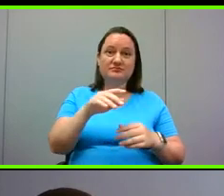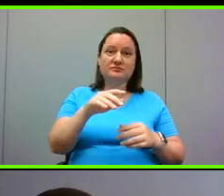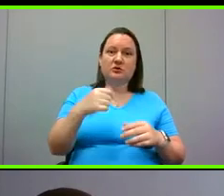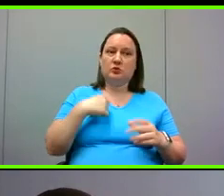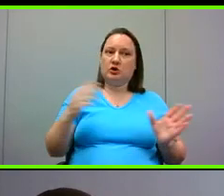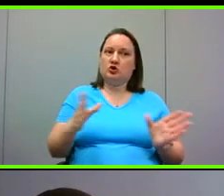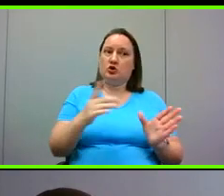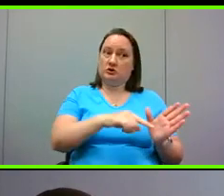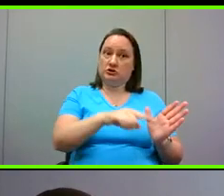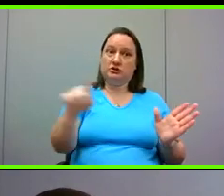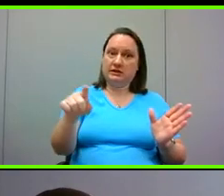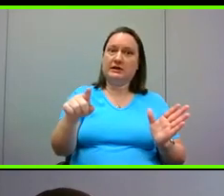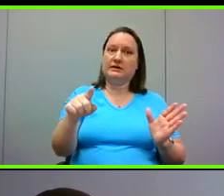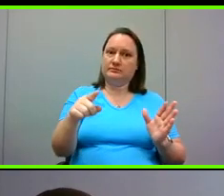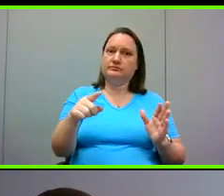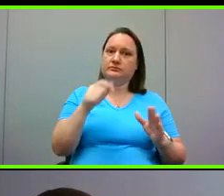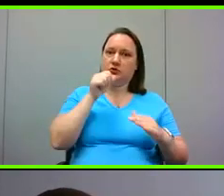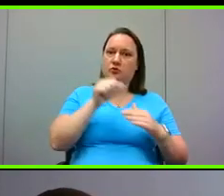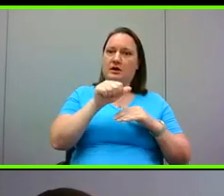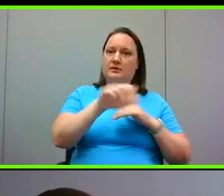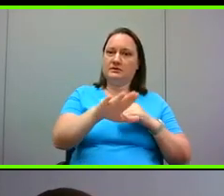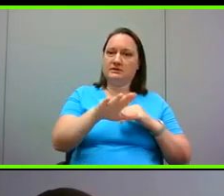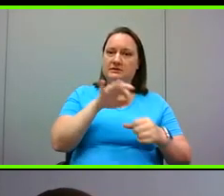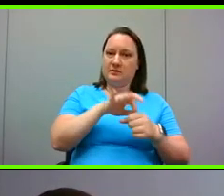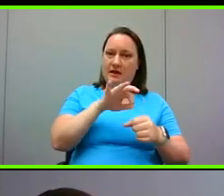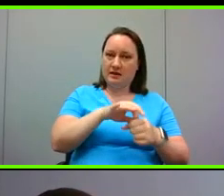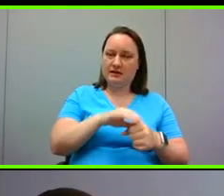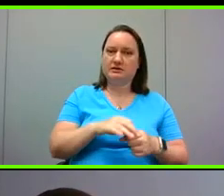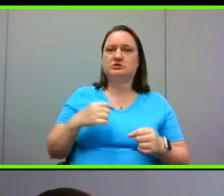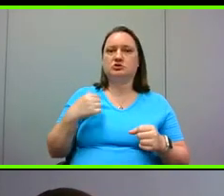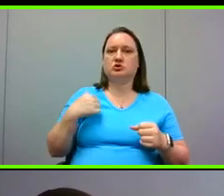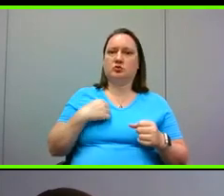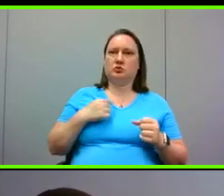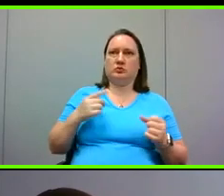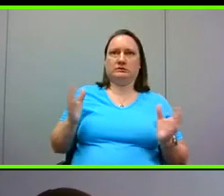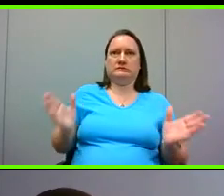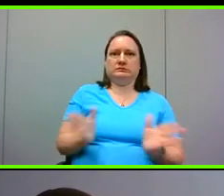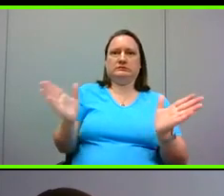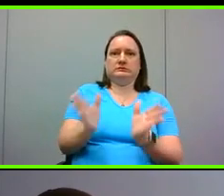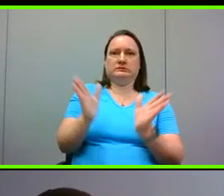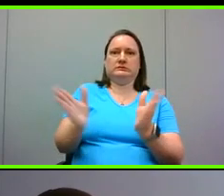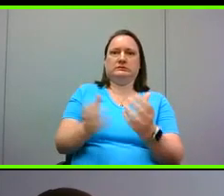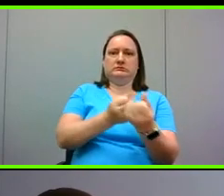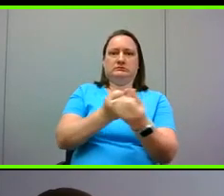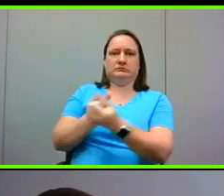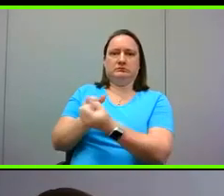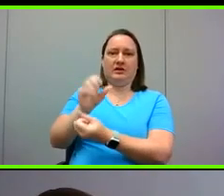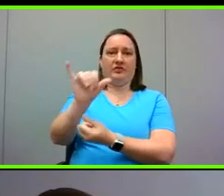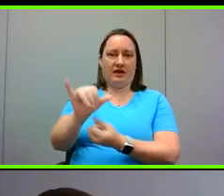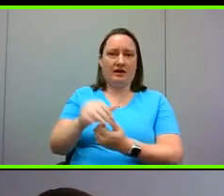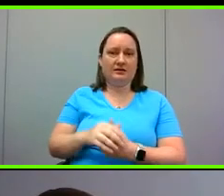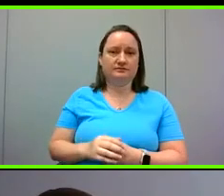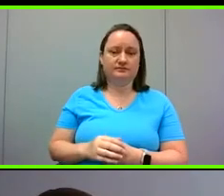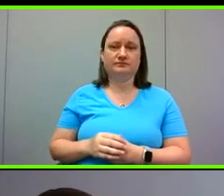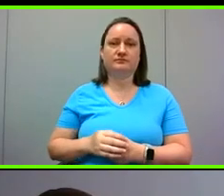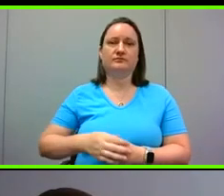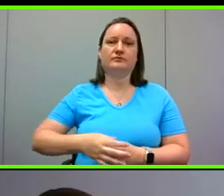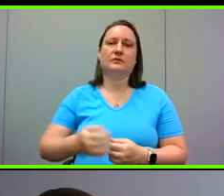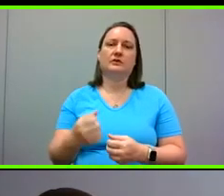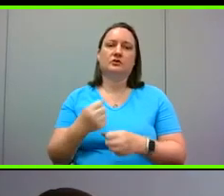encouraging absentee ballots. So we rushed to make sure of that when to make sure, what is